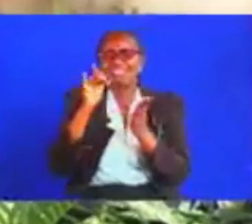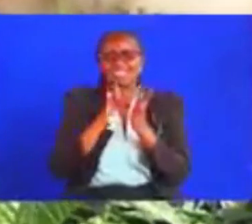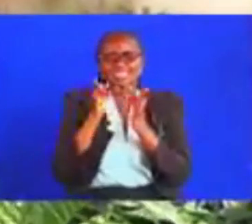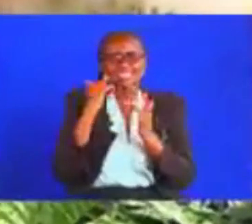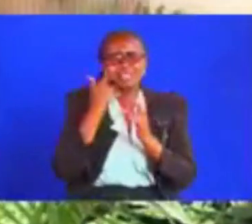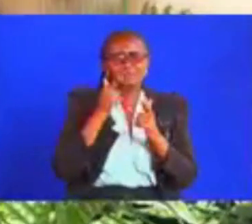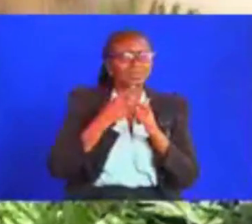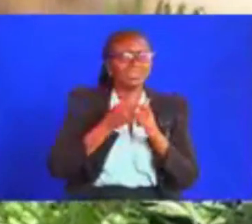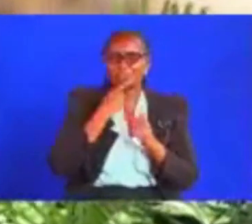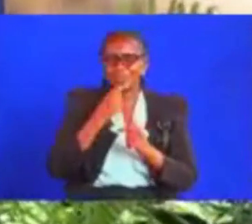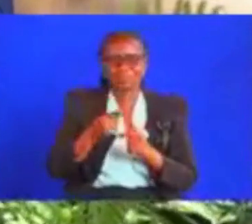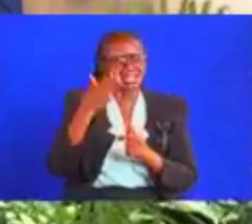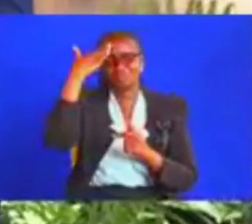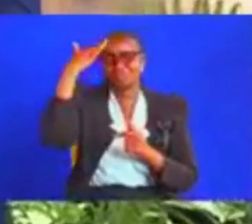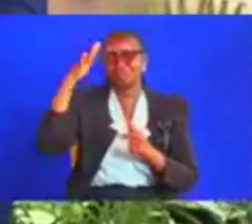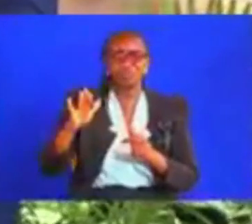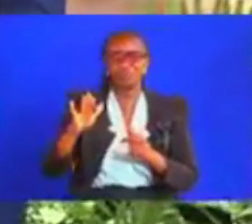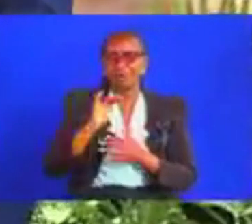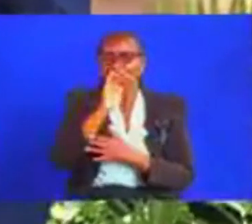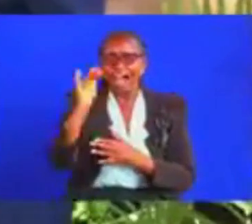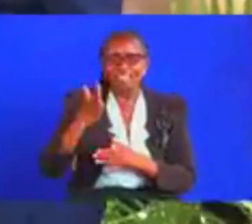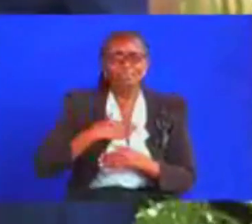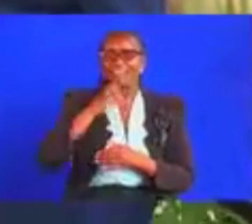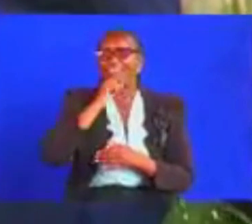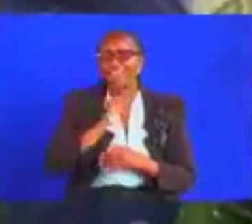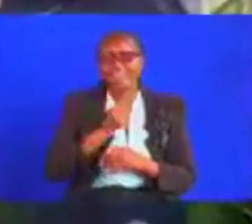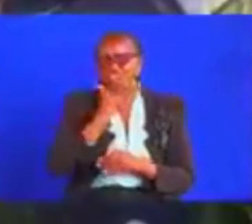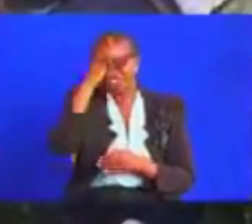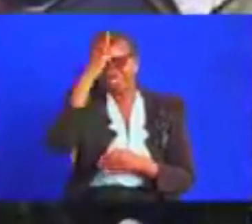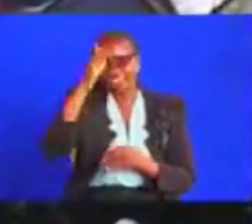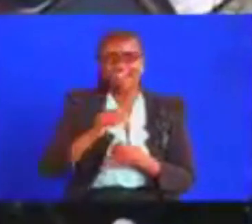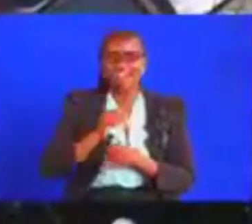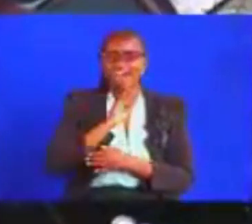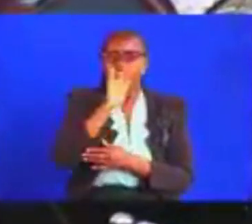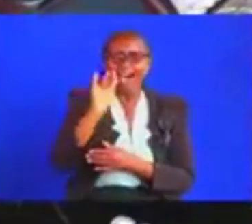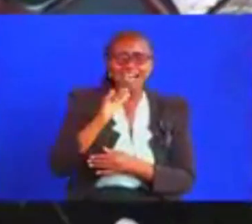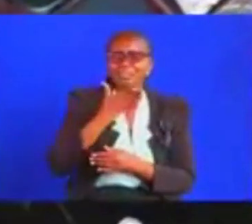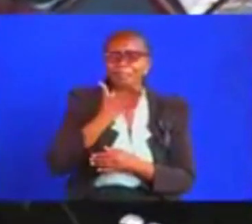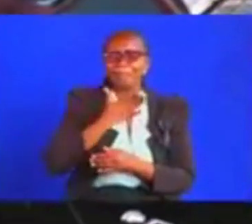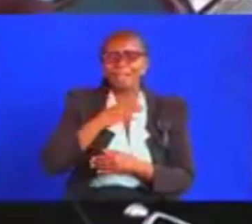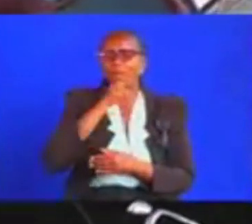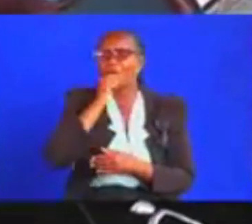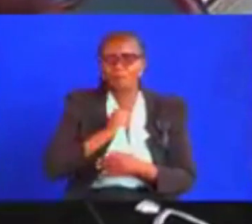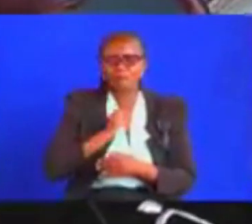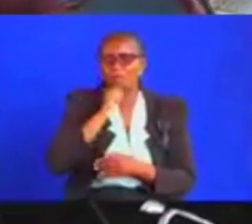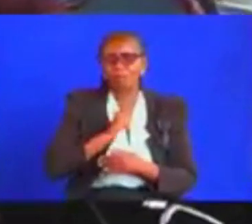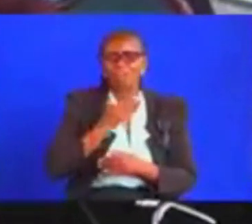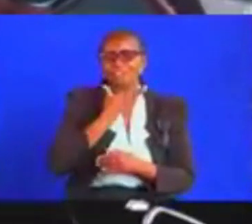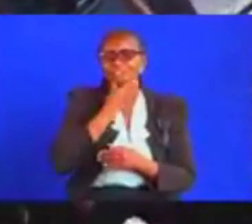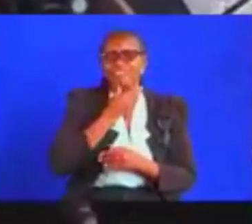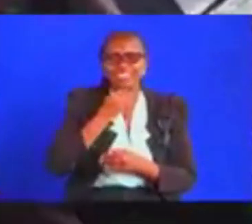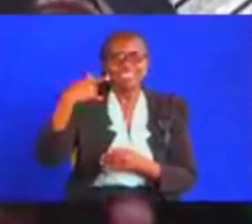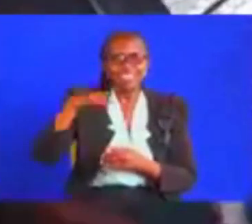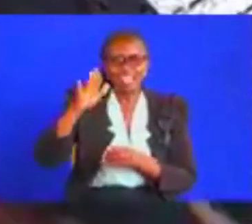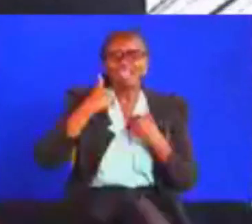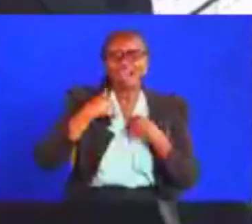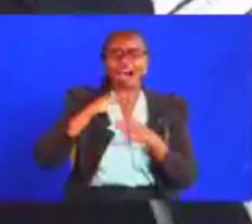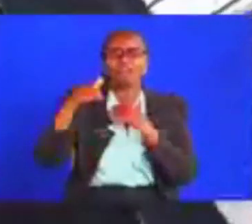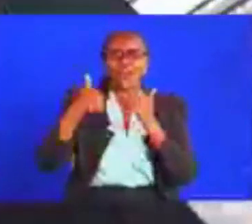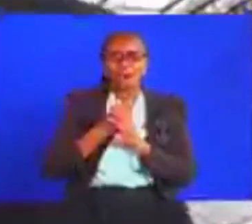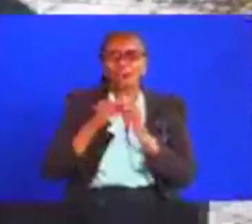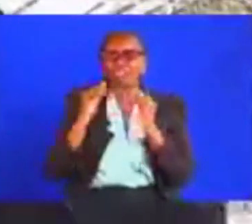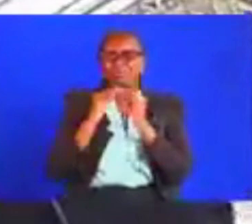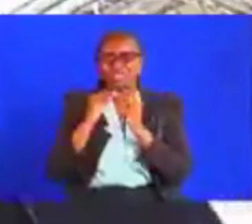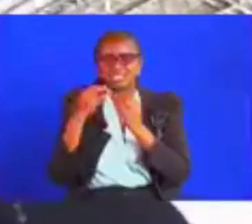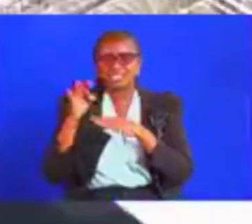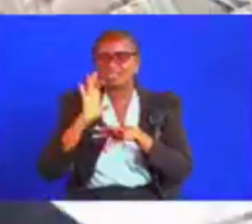we'll say, "I don't know. Ask my grandfather. Ask my great-grandfather. He was the one who had all the crusades.